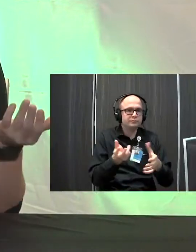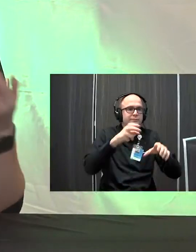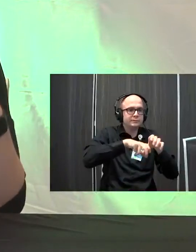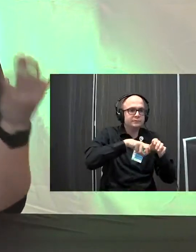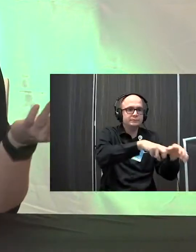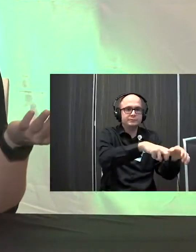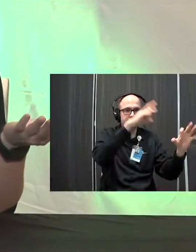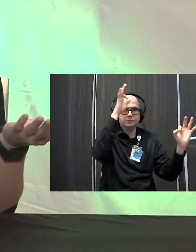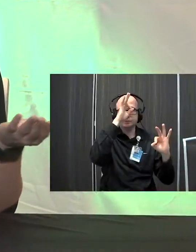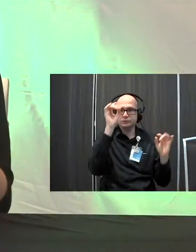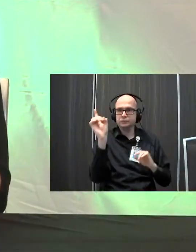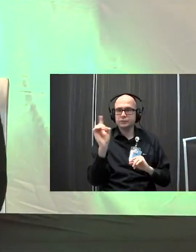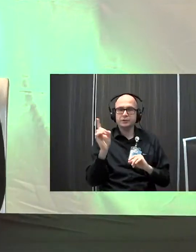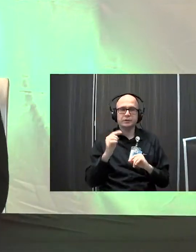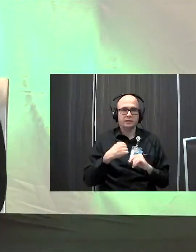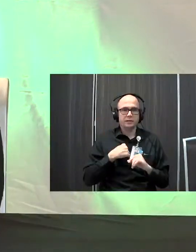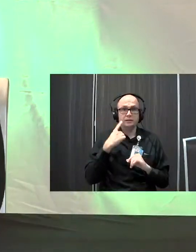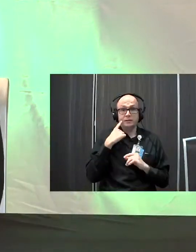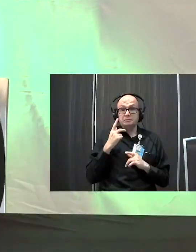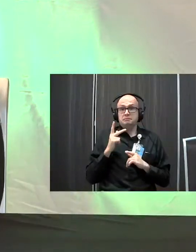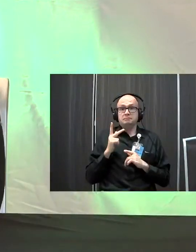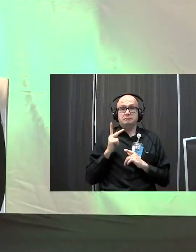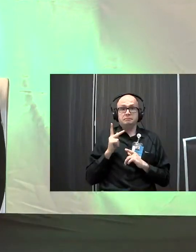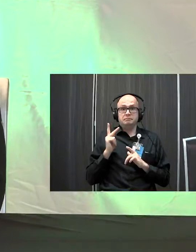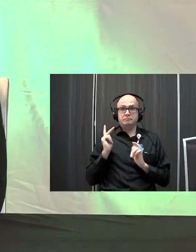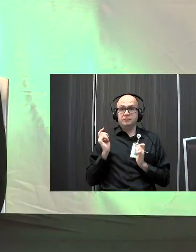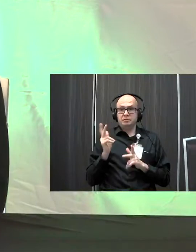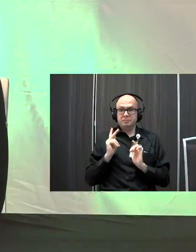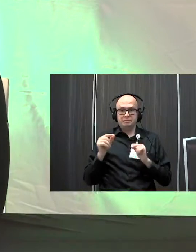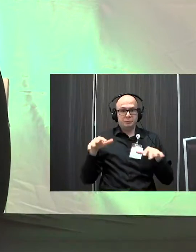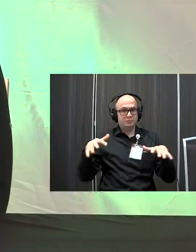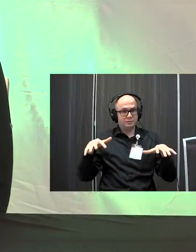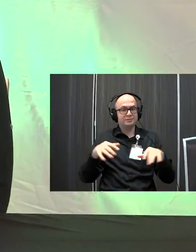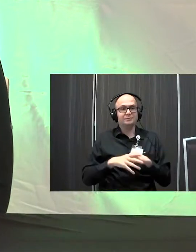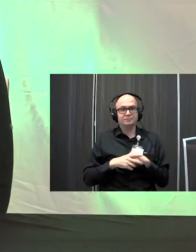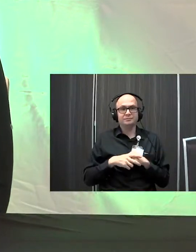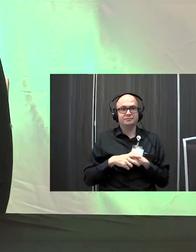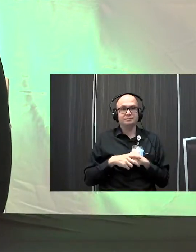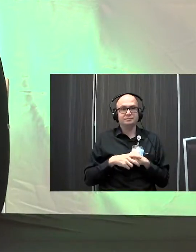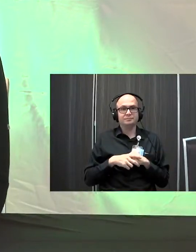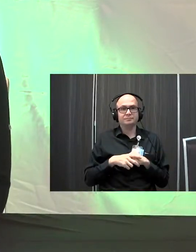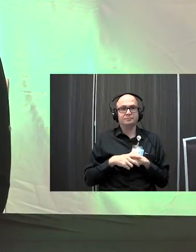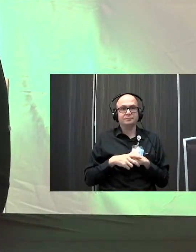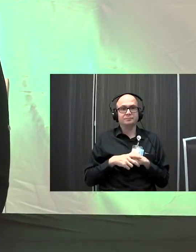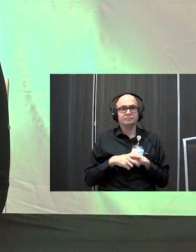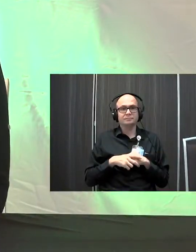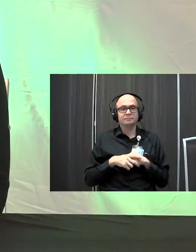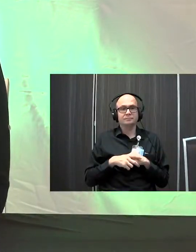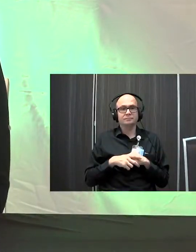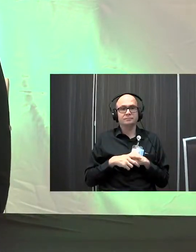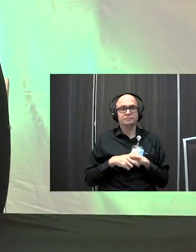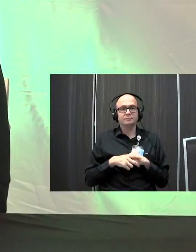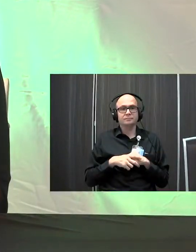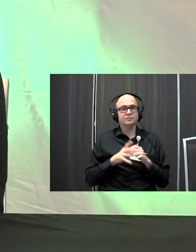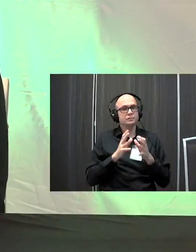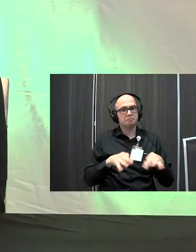going somewhere that they have no idea where they're going, I think any of us would be pretty nervous about that. So with this, it's